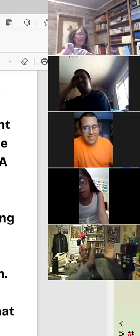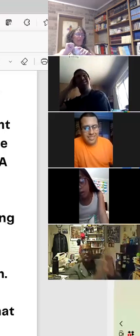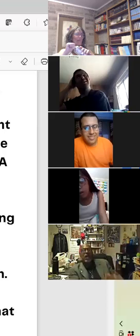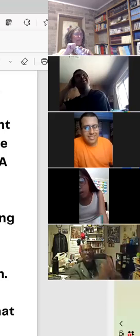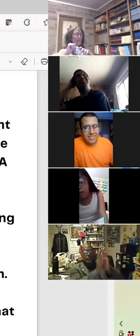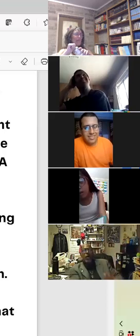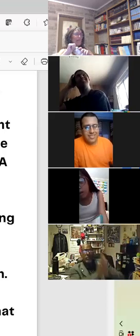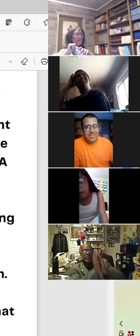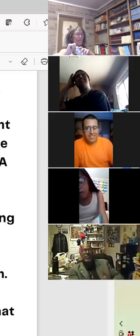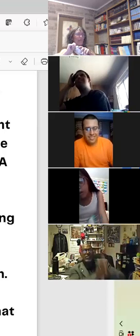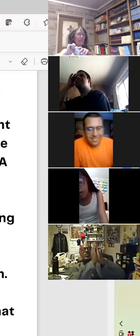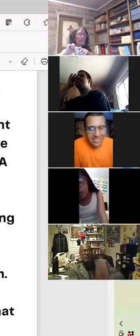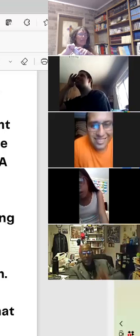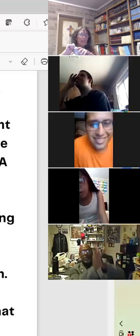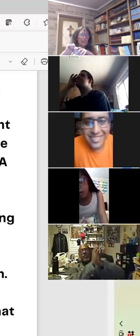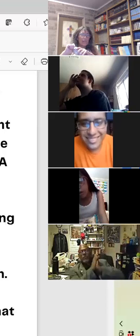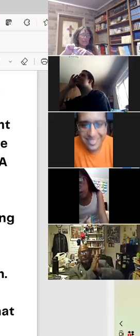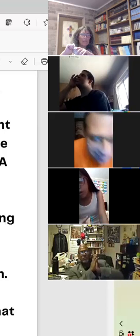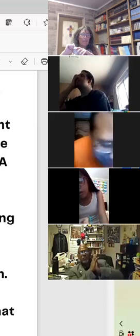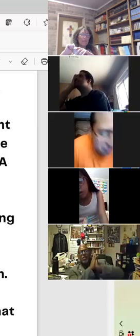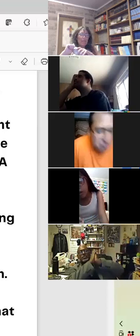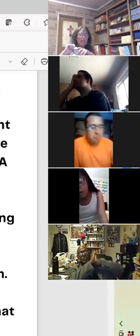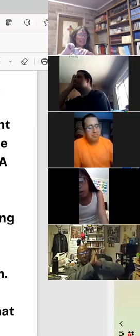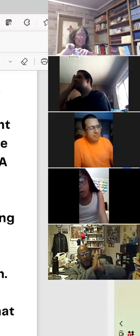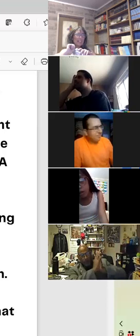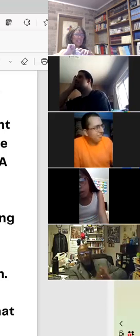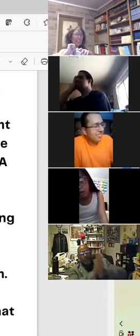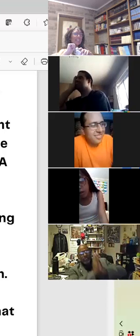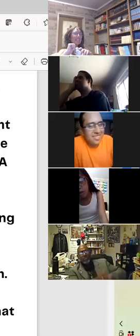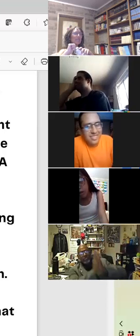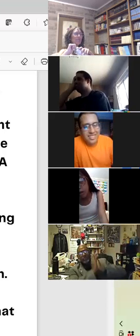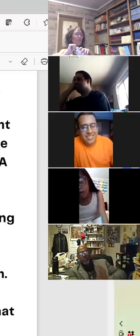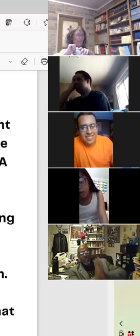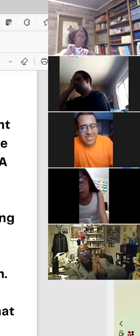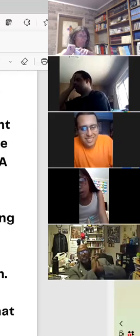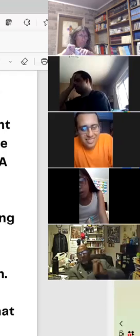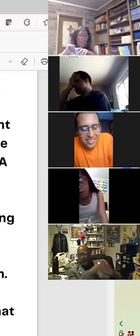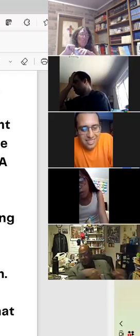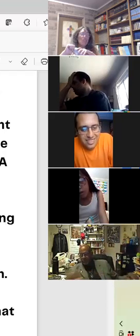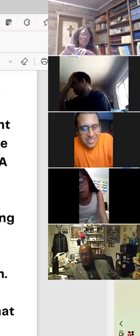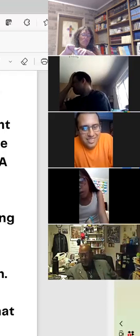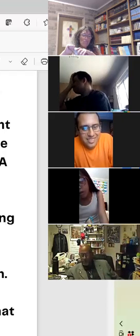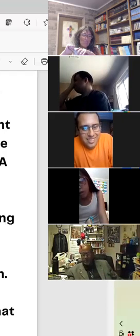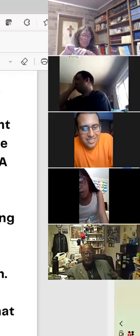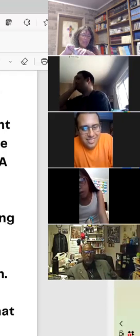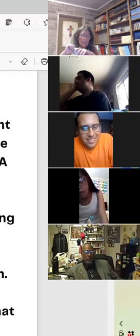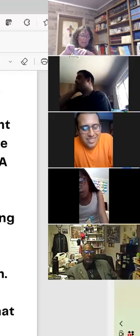point where you stop walking in the spirit and start walking in the flesh.